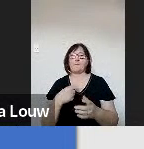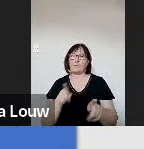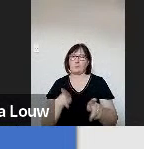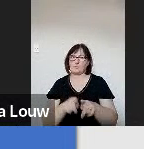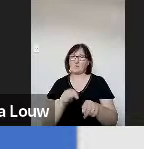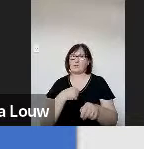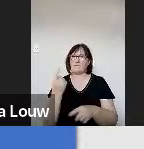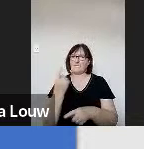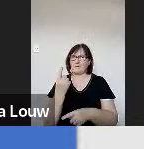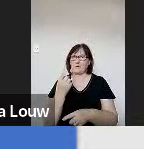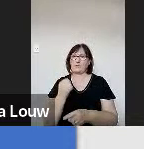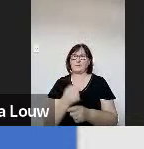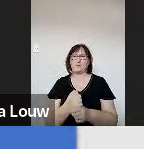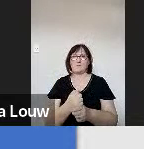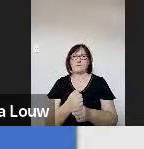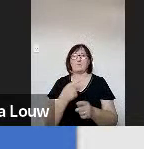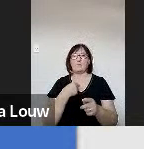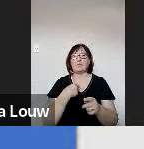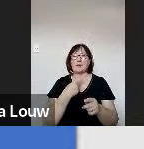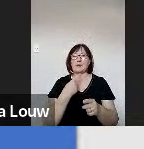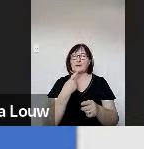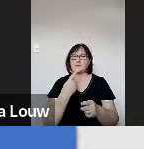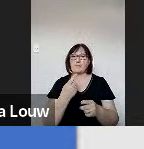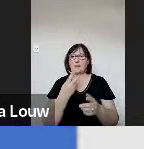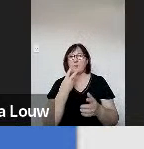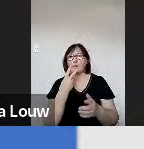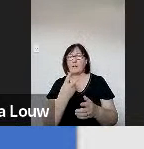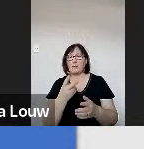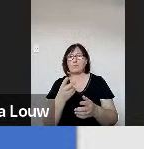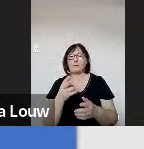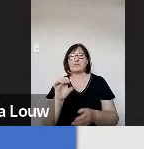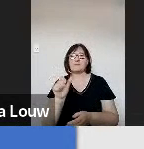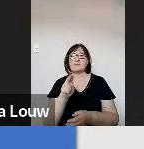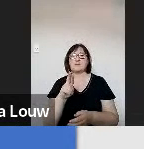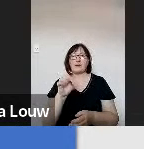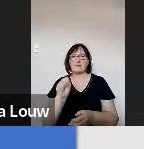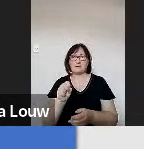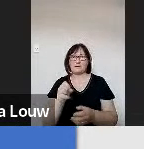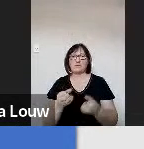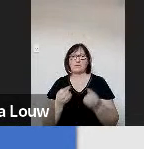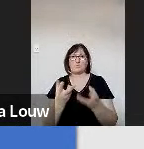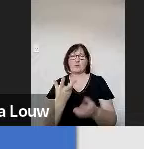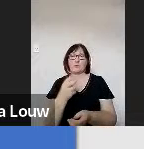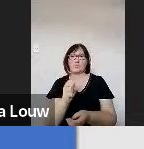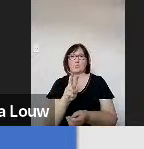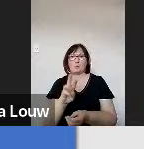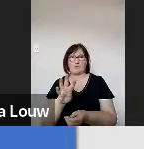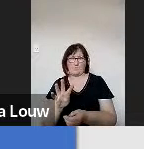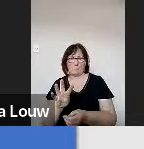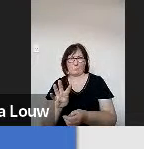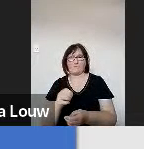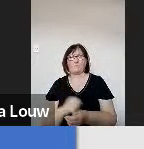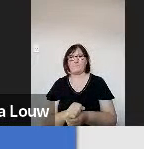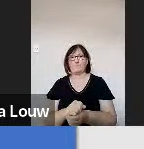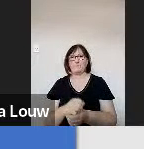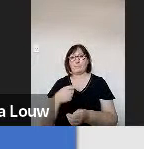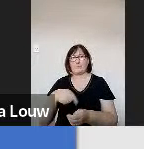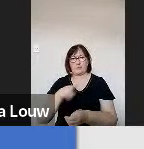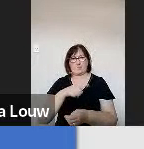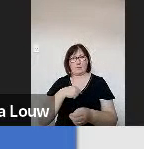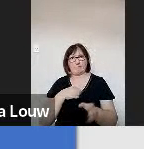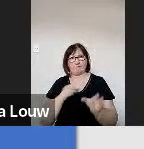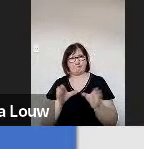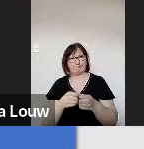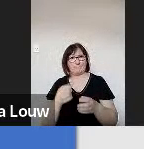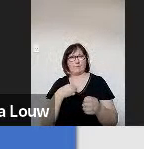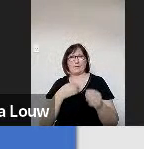refer you to the SARS Vision 2024. We as an organization, we endeavor to build a